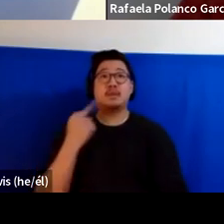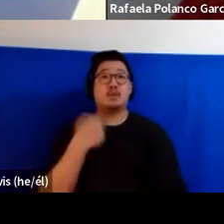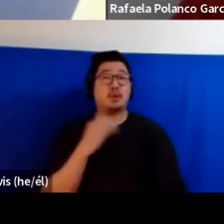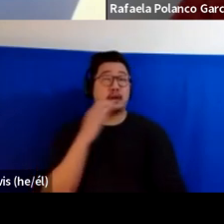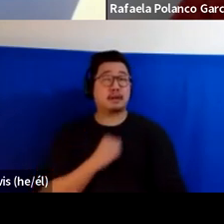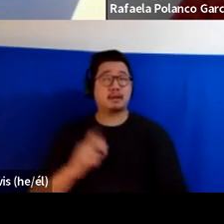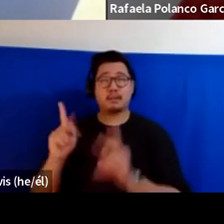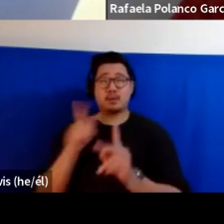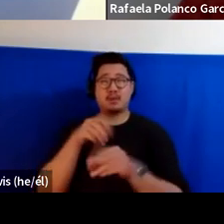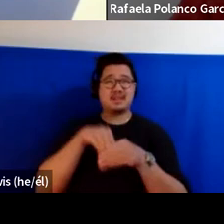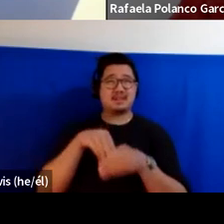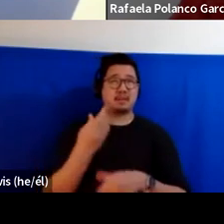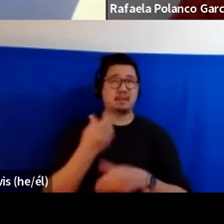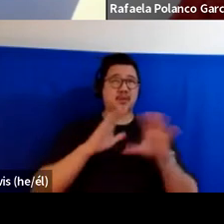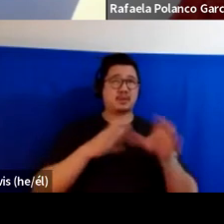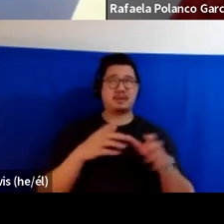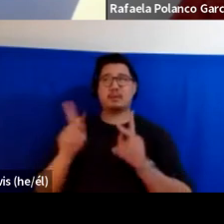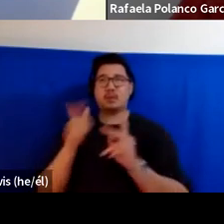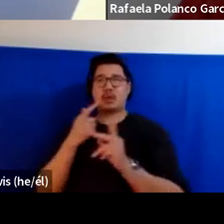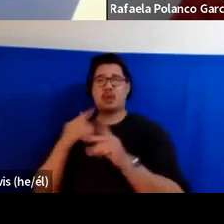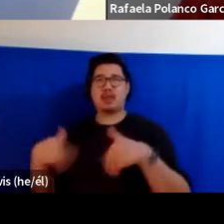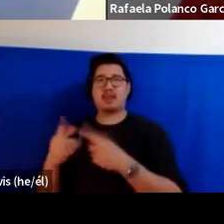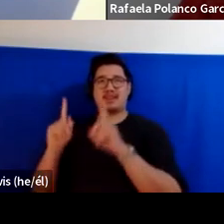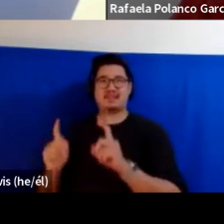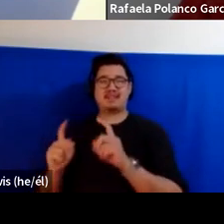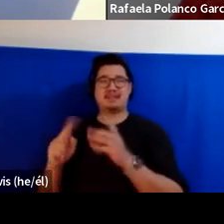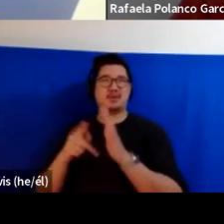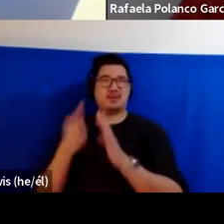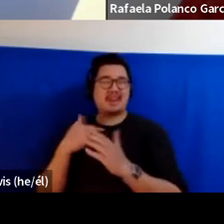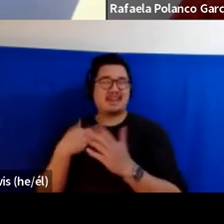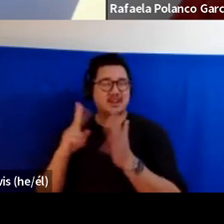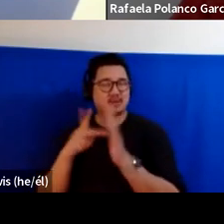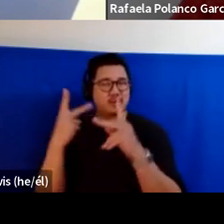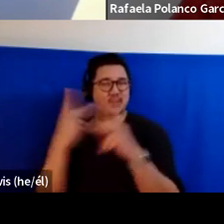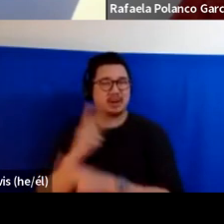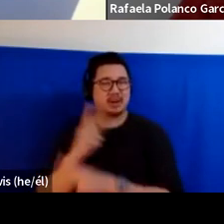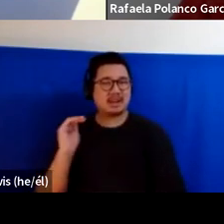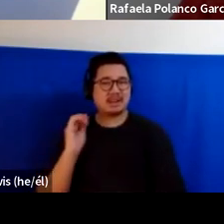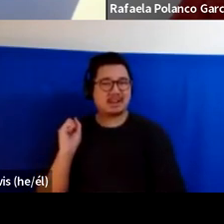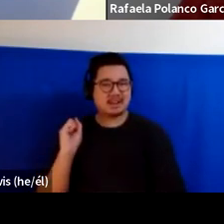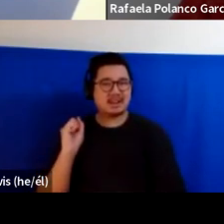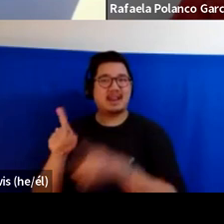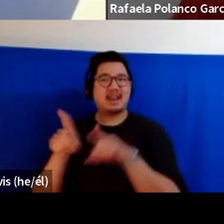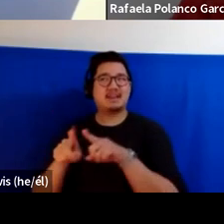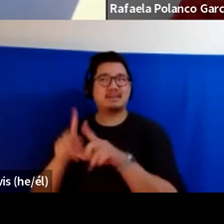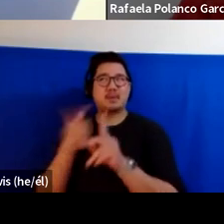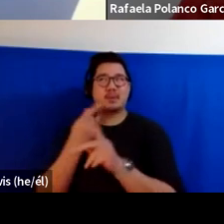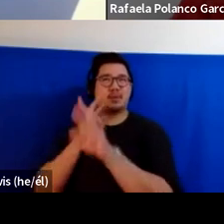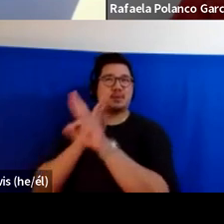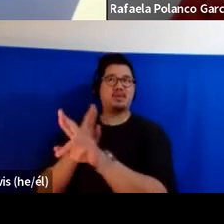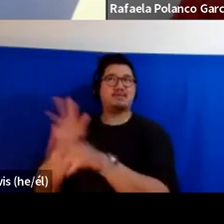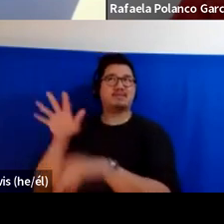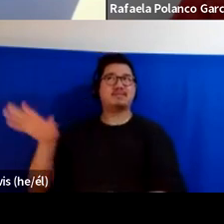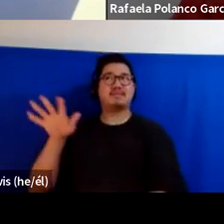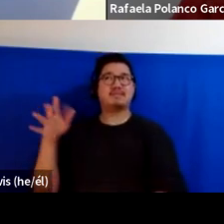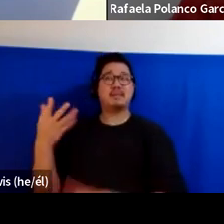people not being tested we probably have twice as many cases as are being reported so